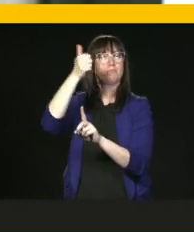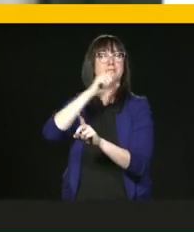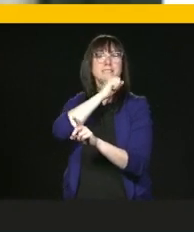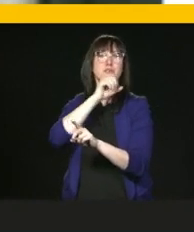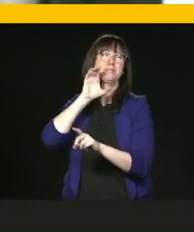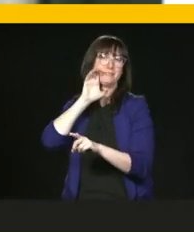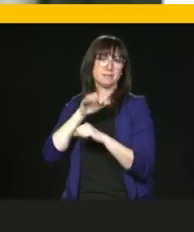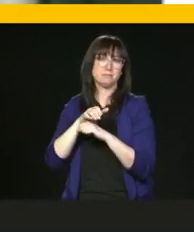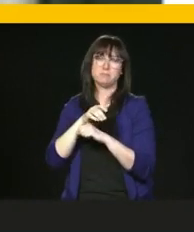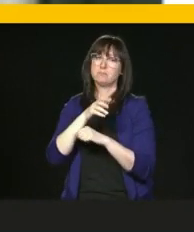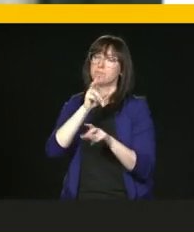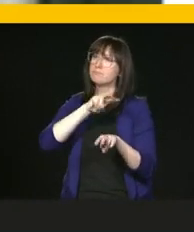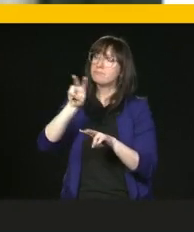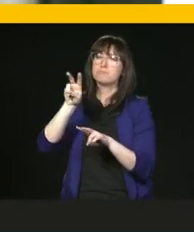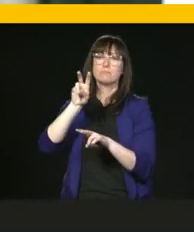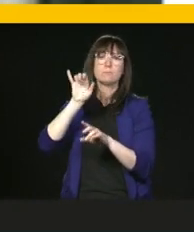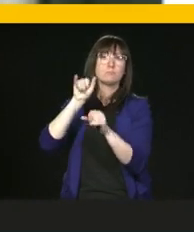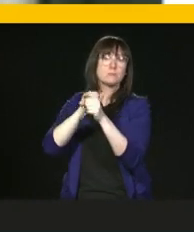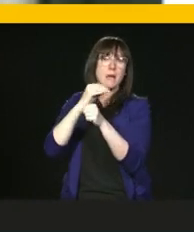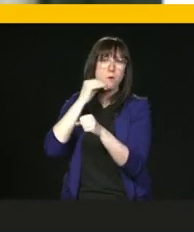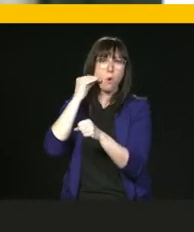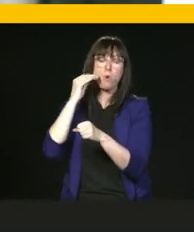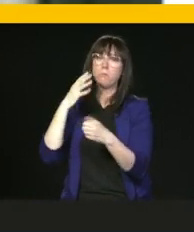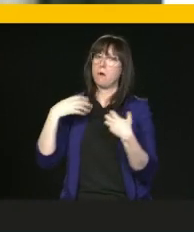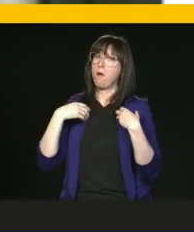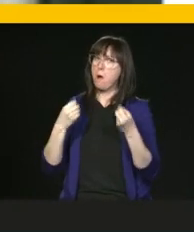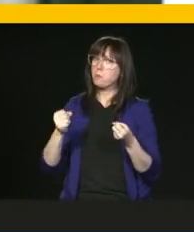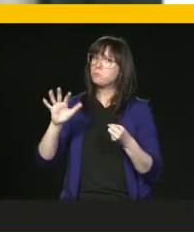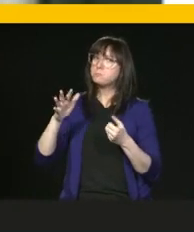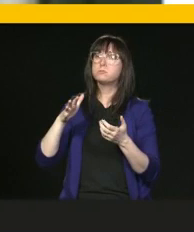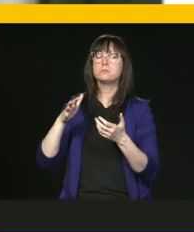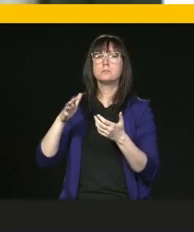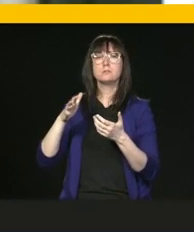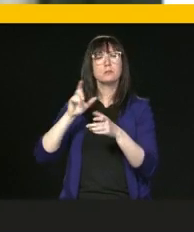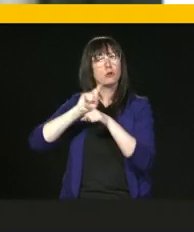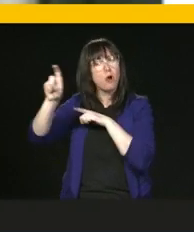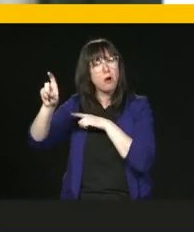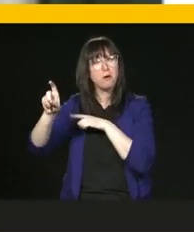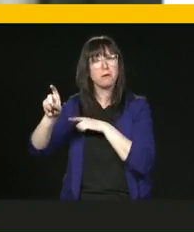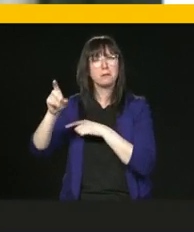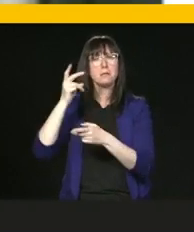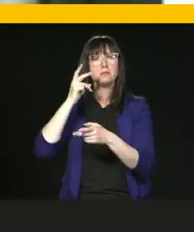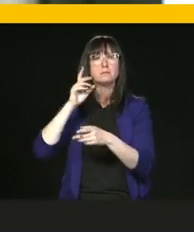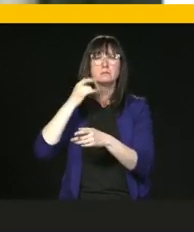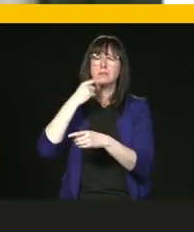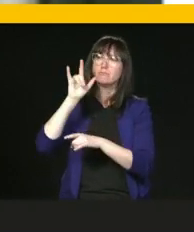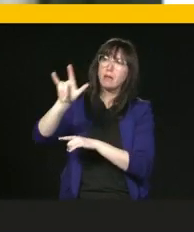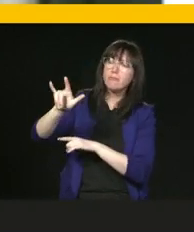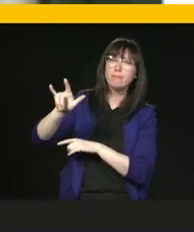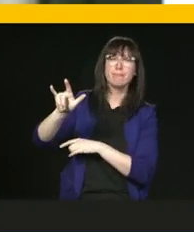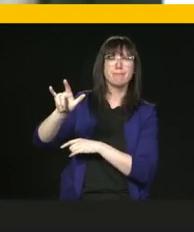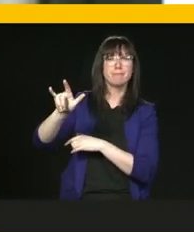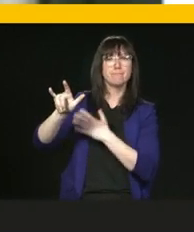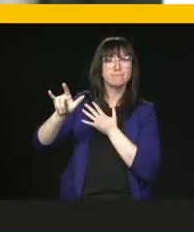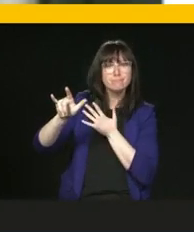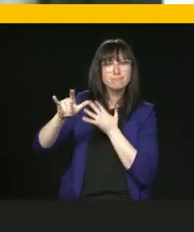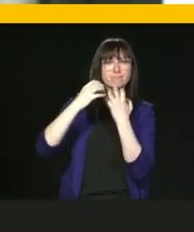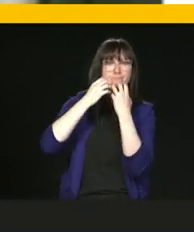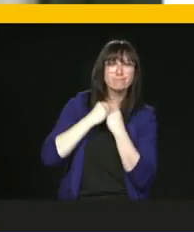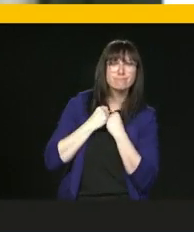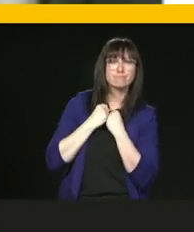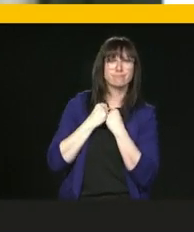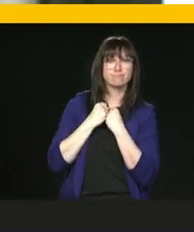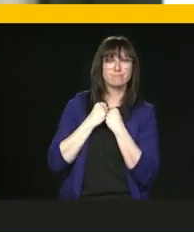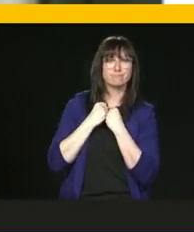ones who are at home, who are extremely vulnerable. Call them. Tell them that you love them. I myself am